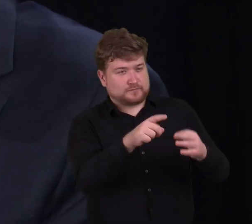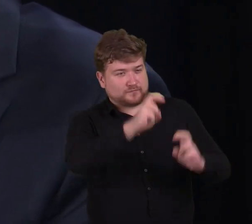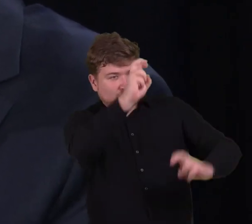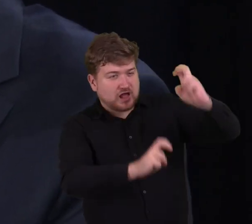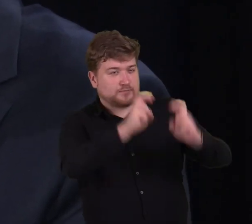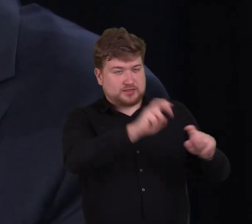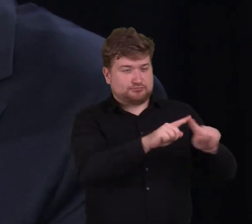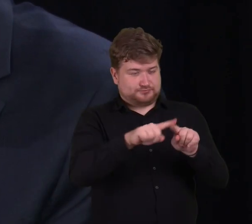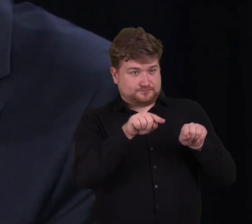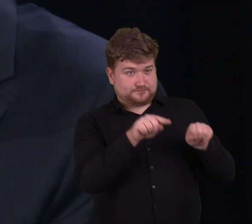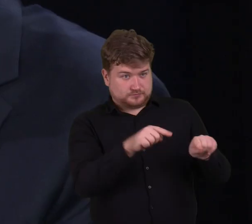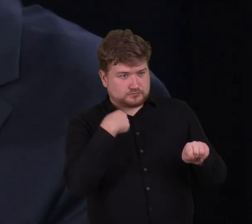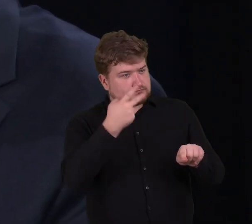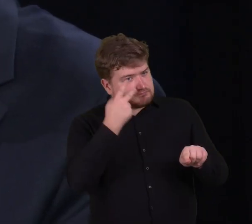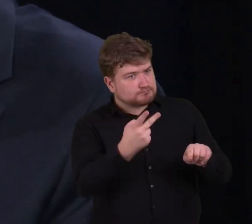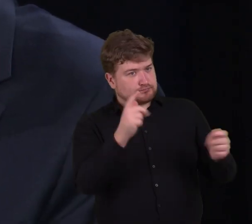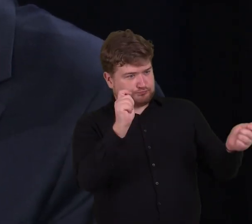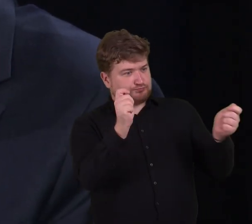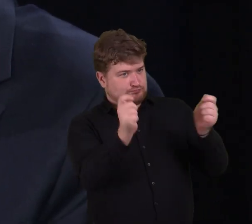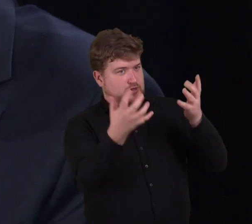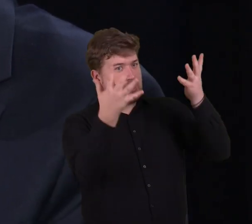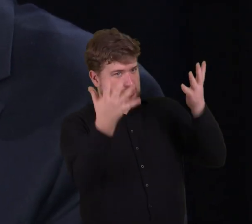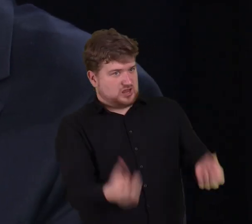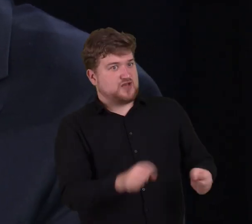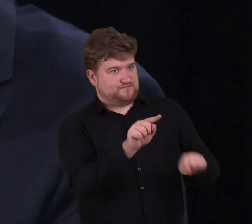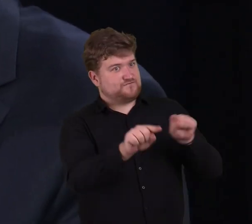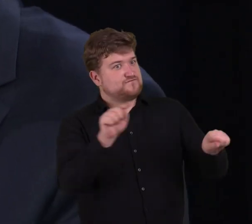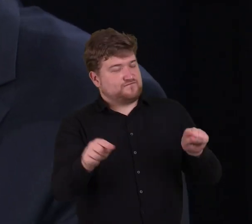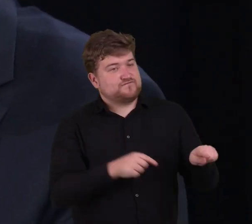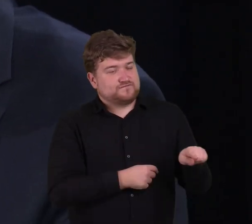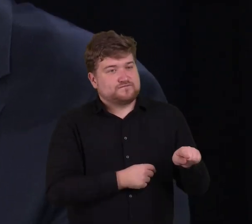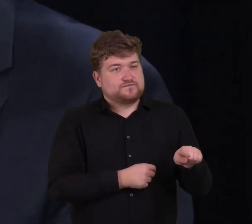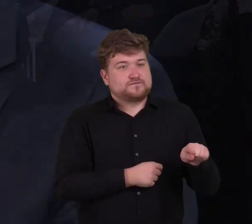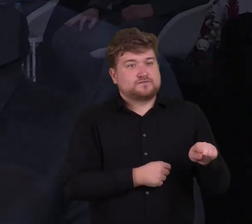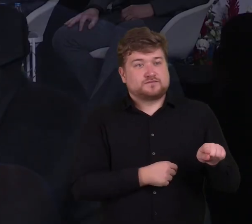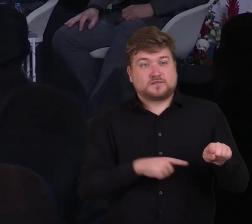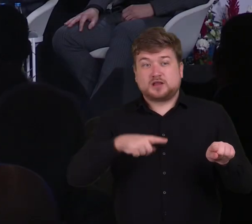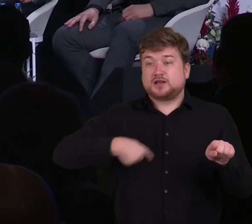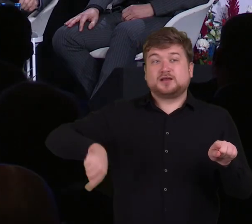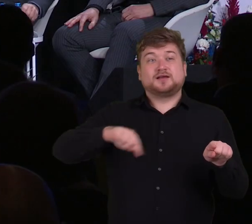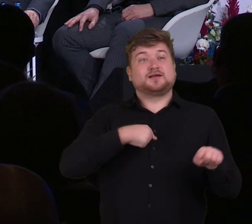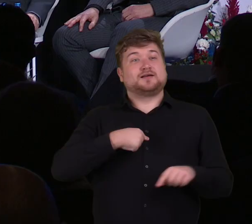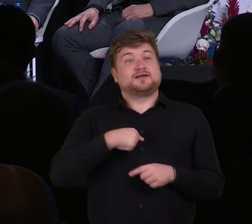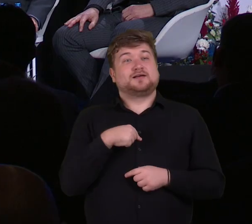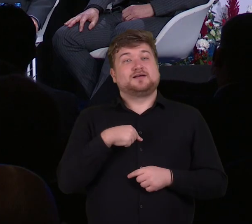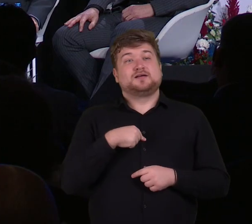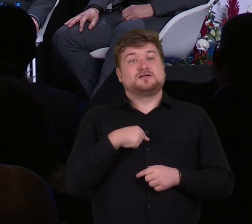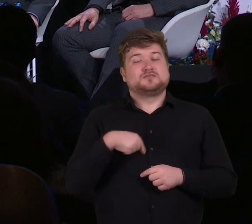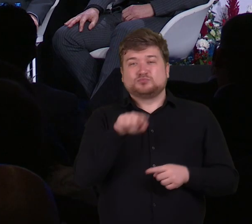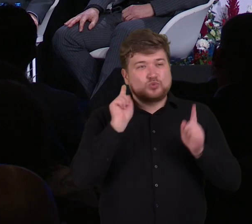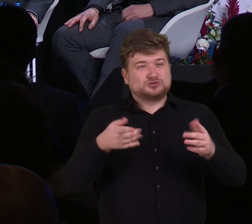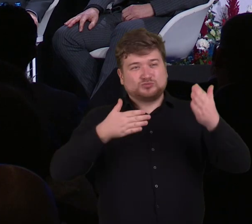we need no longer think about cohesion policy because we are all running out of money. Okay. We are